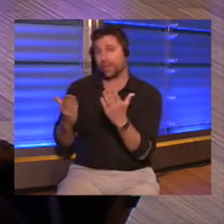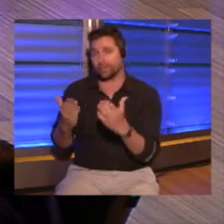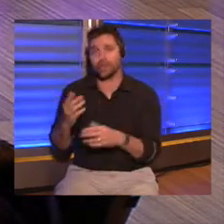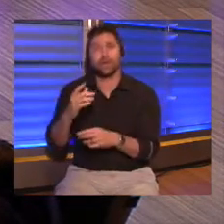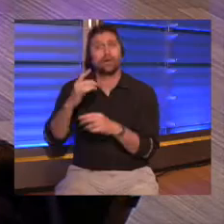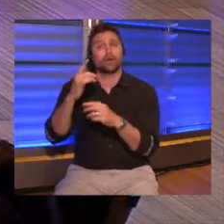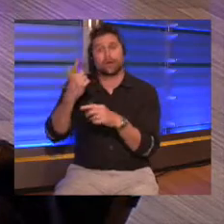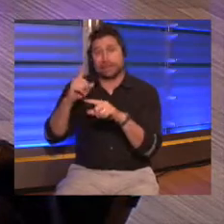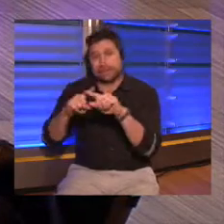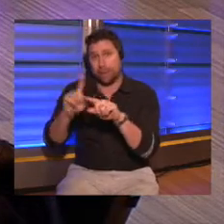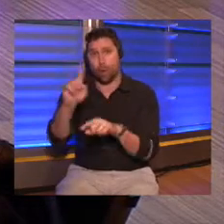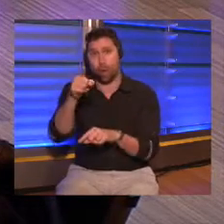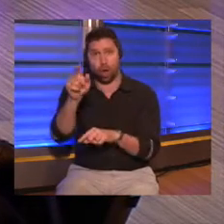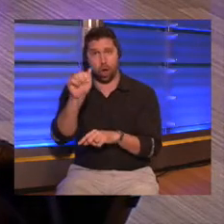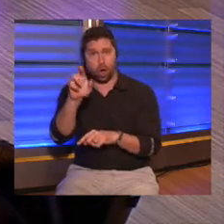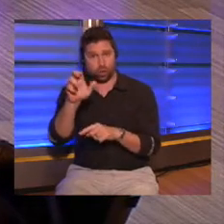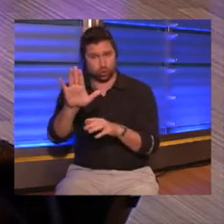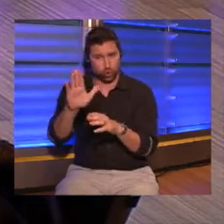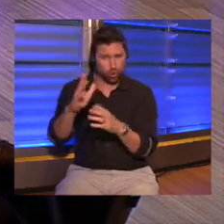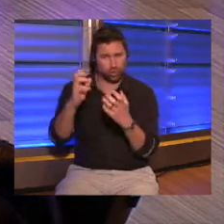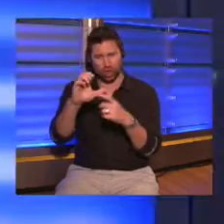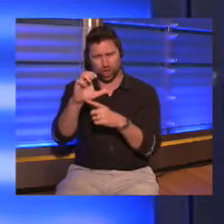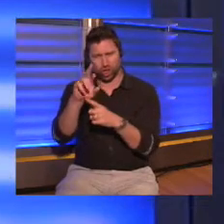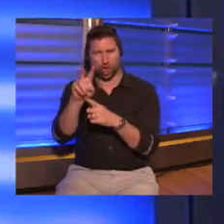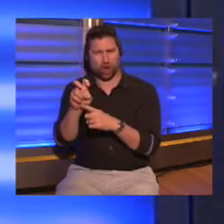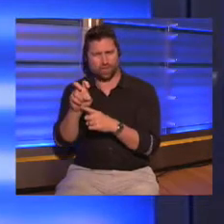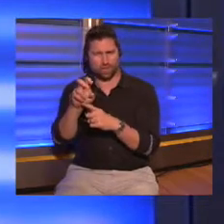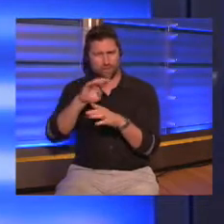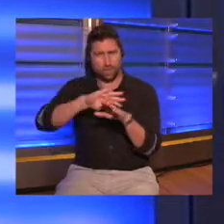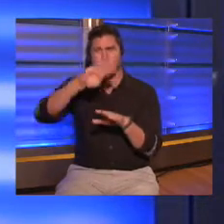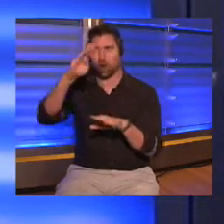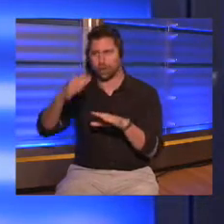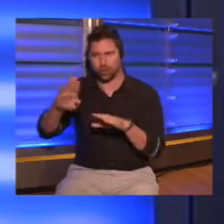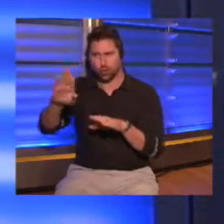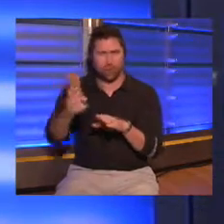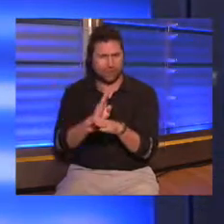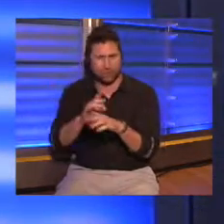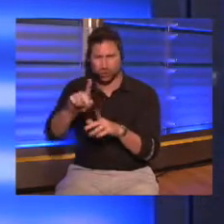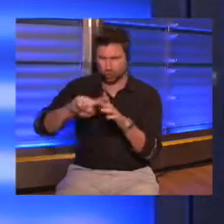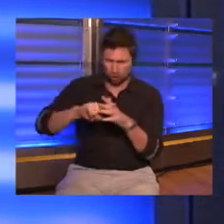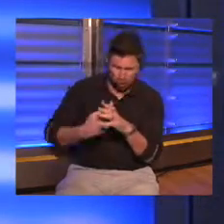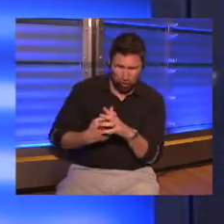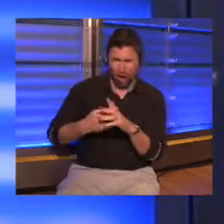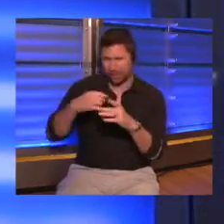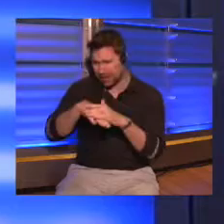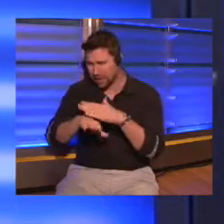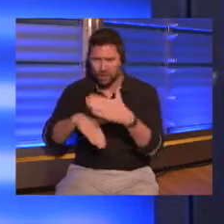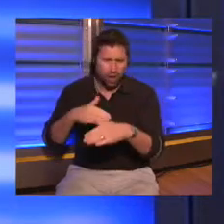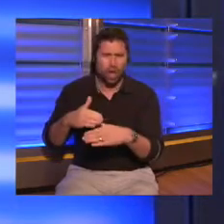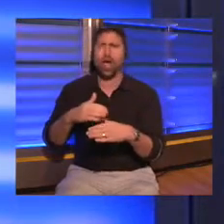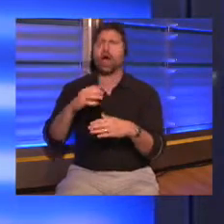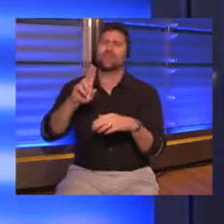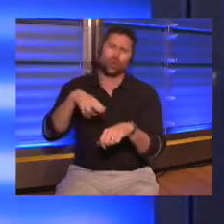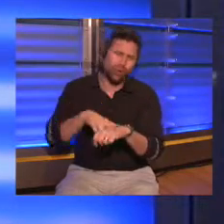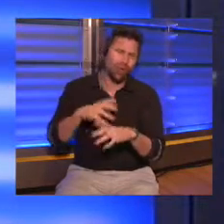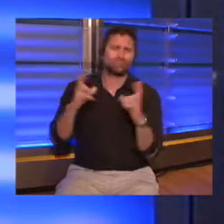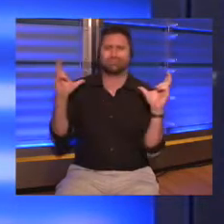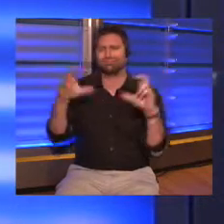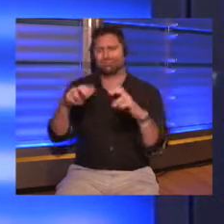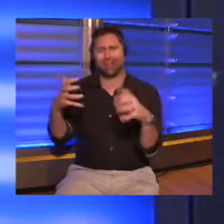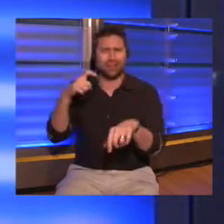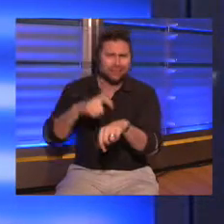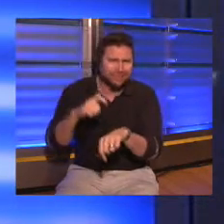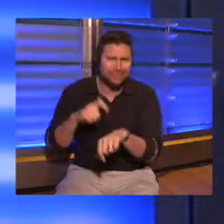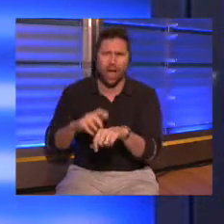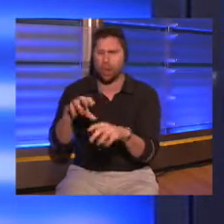when you're, depending on where you are in your curve of a business, like when you start a business and you're getting into it, of course you're going to be investing a ton of time in that